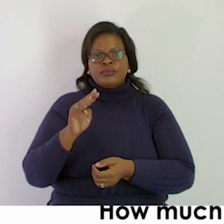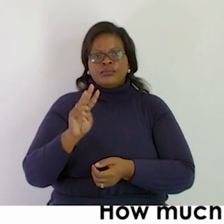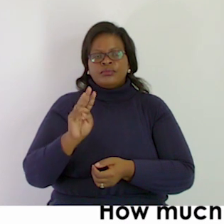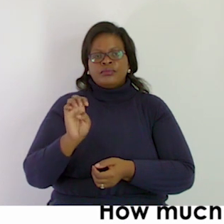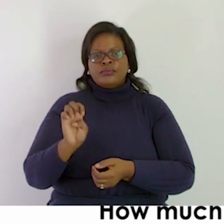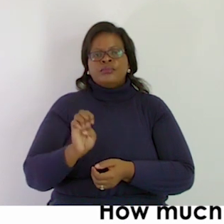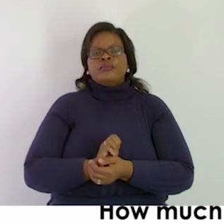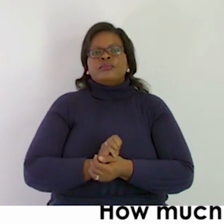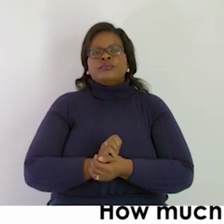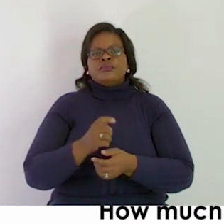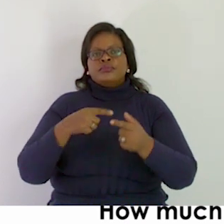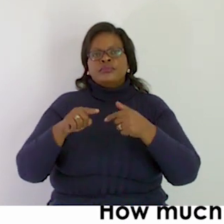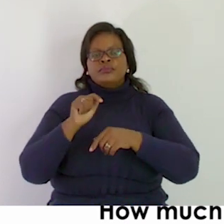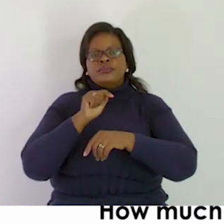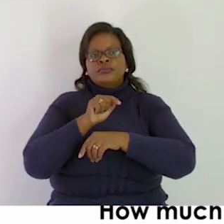when shopping at